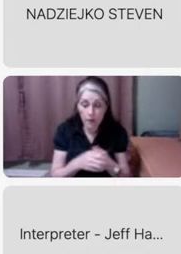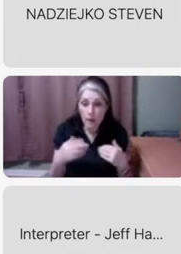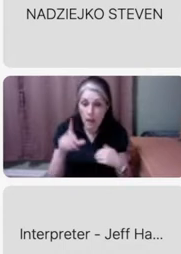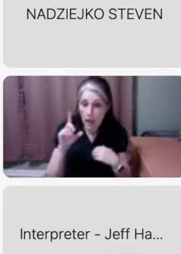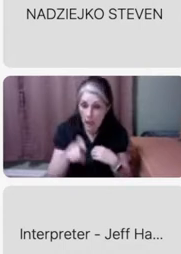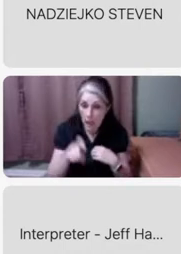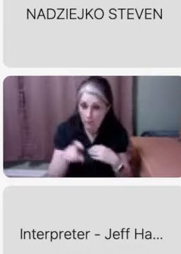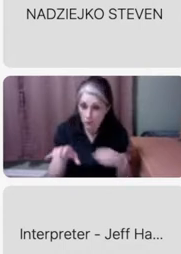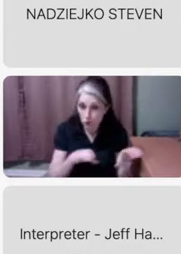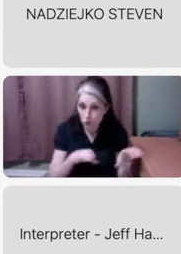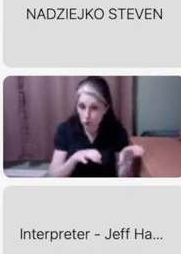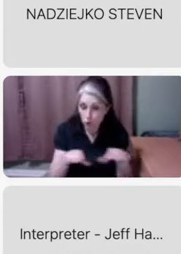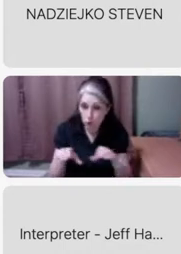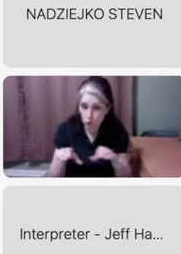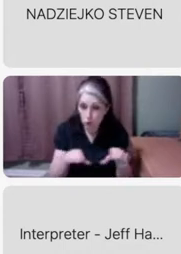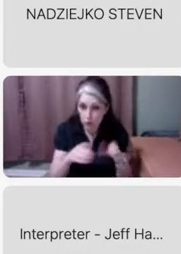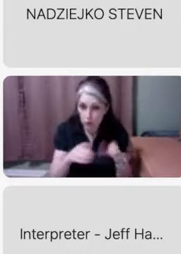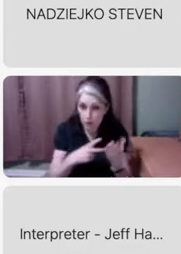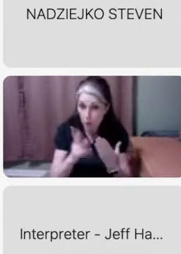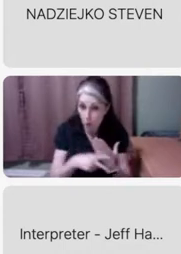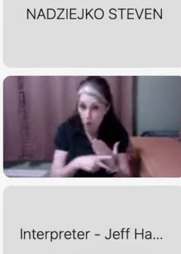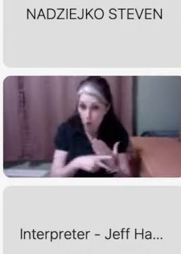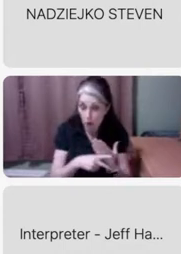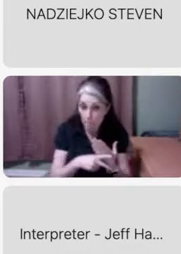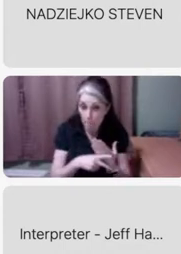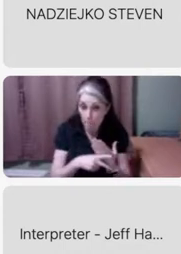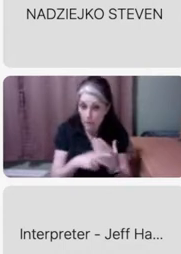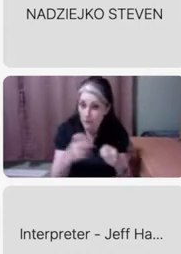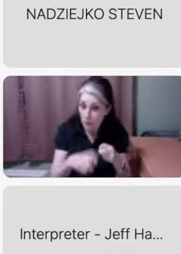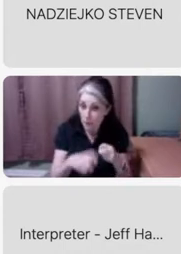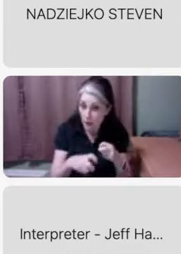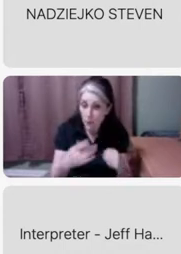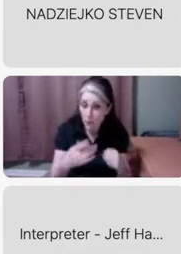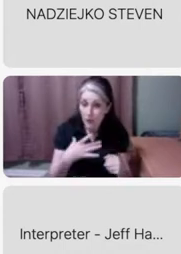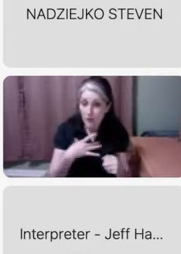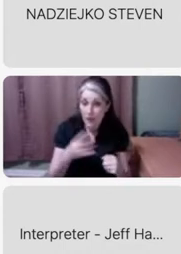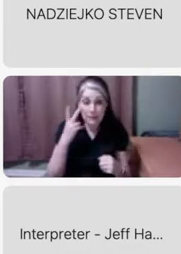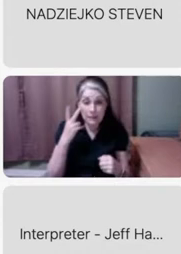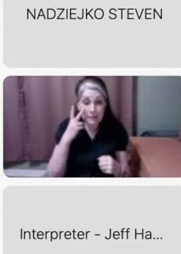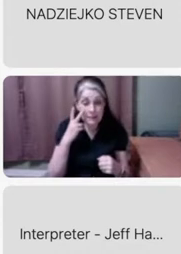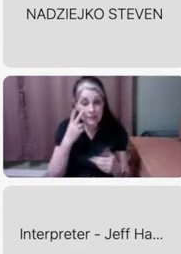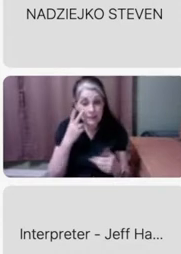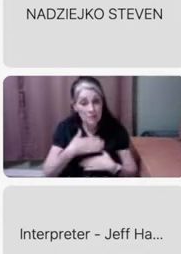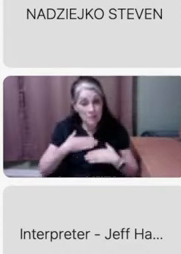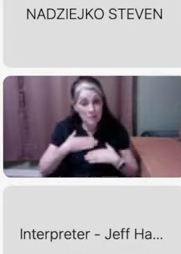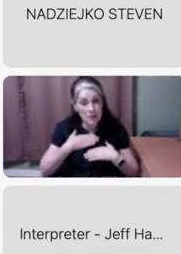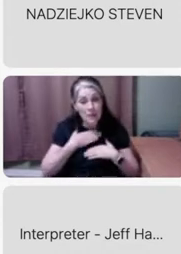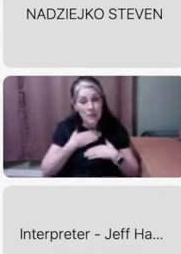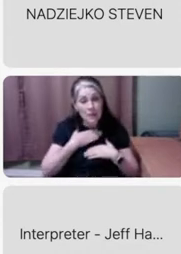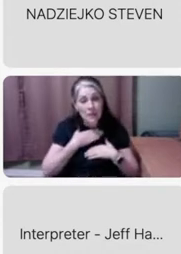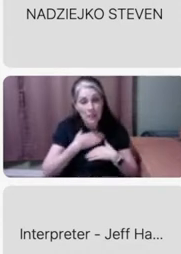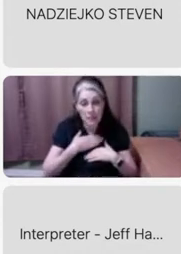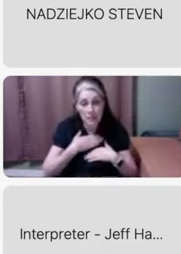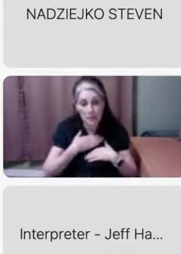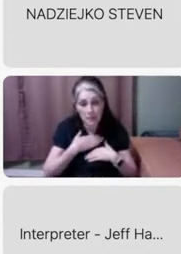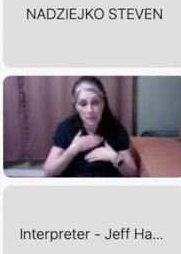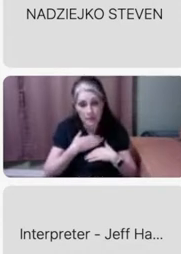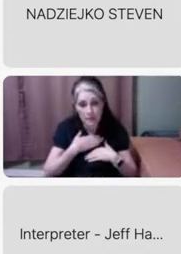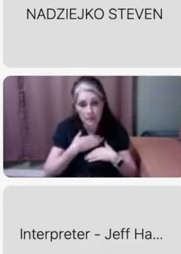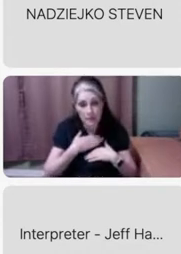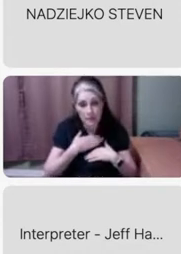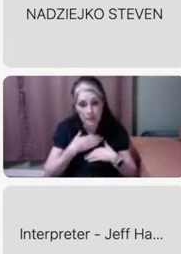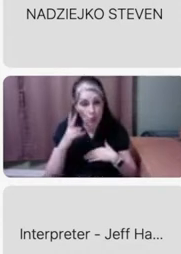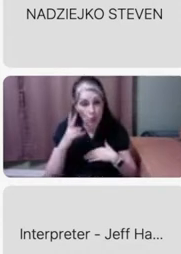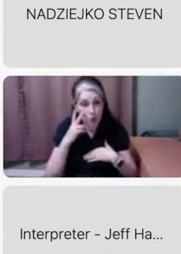that program so i would like to see if we can please please please look into saving this program by